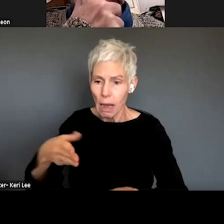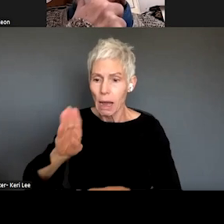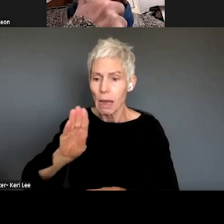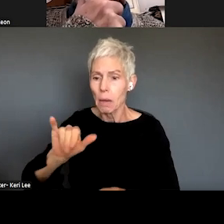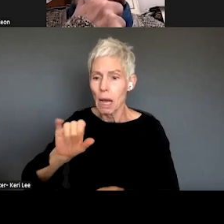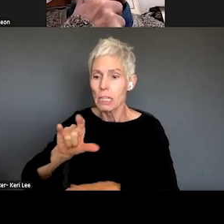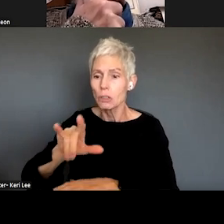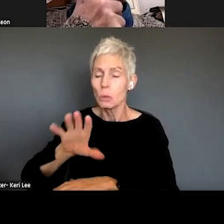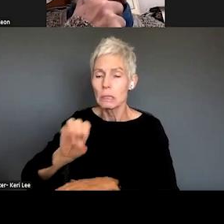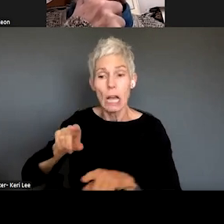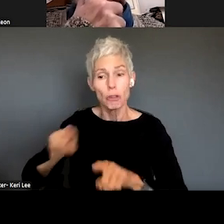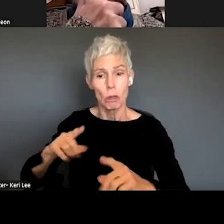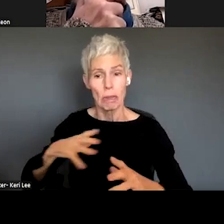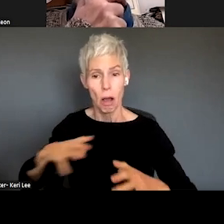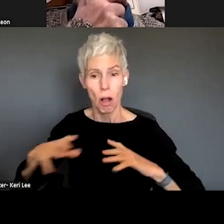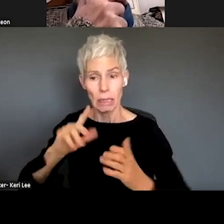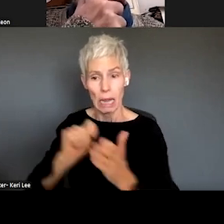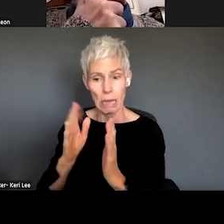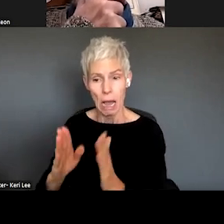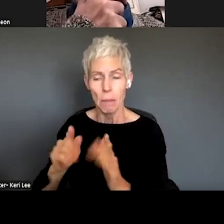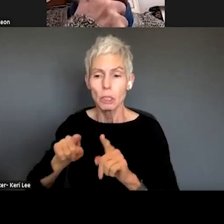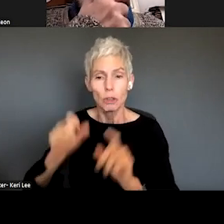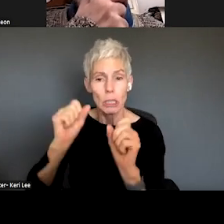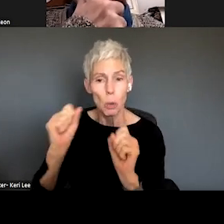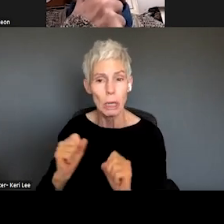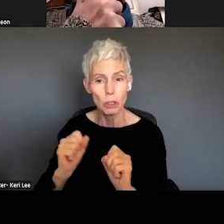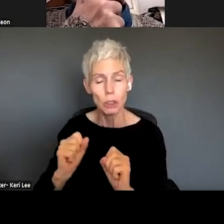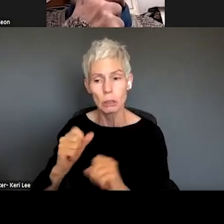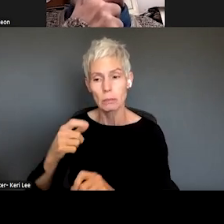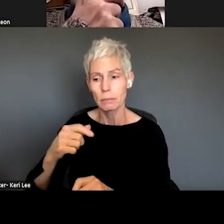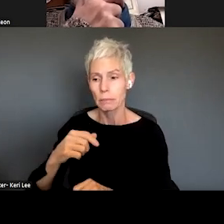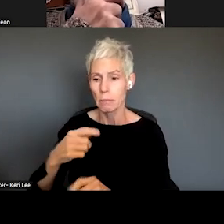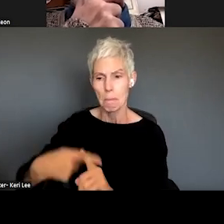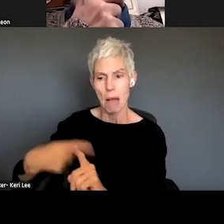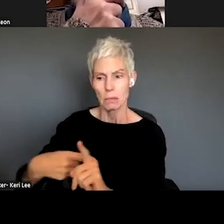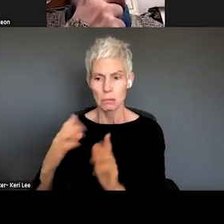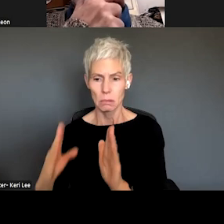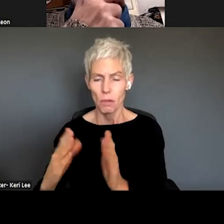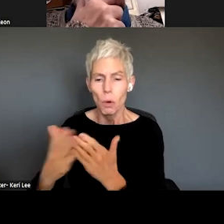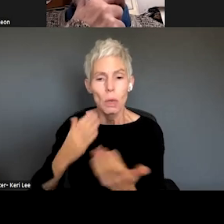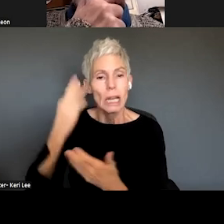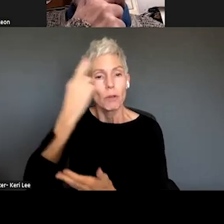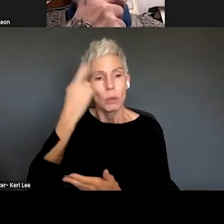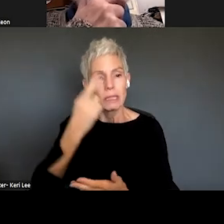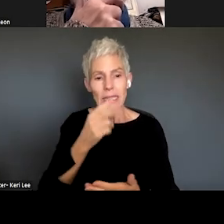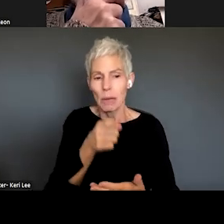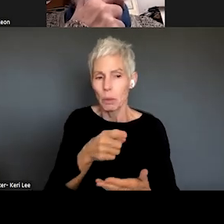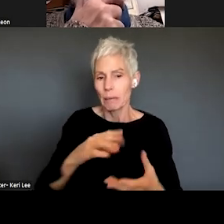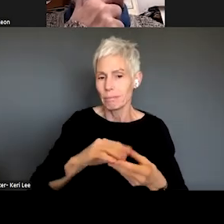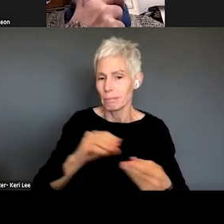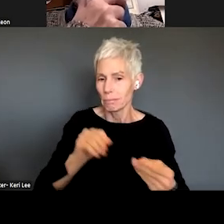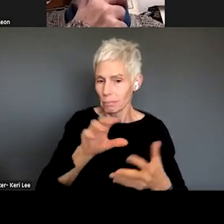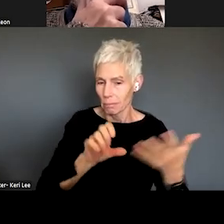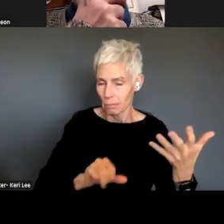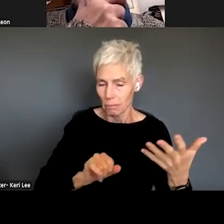holidays and in the winter for some of the reasons that, are posed are likely